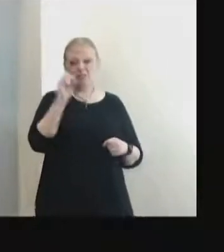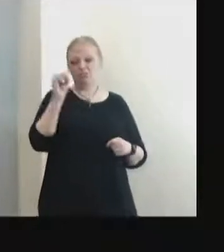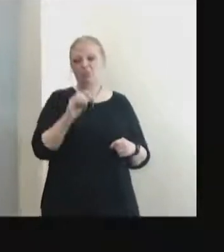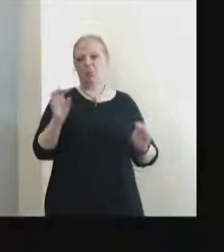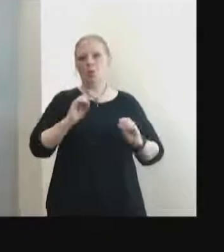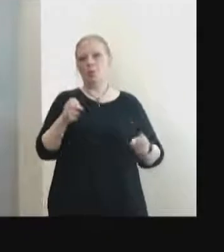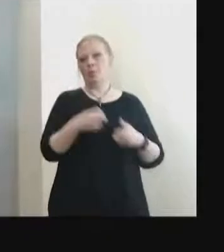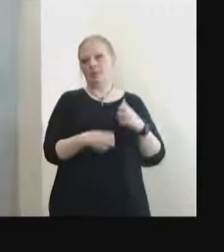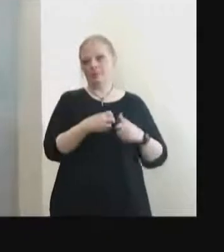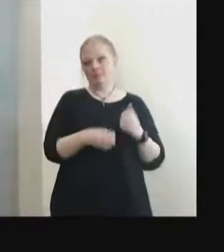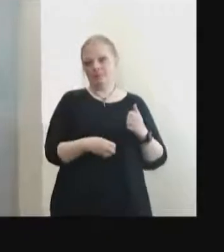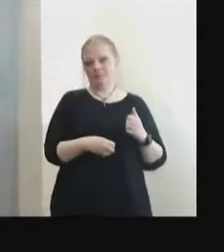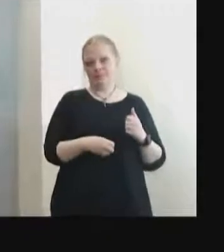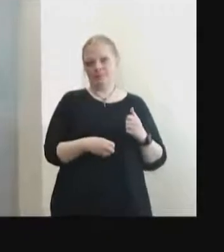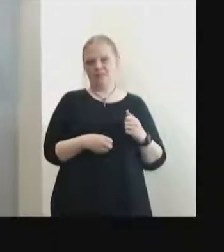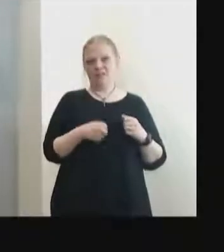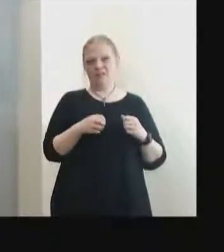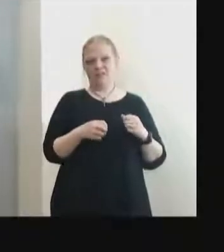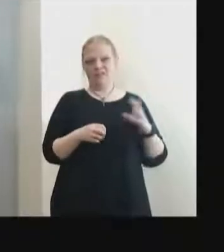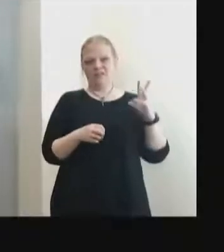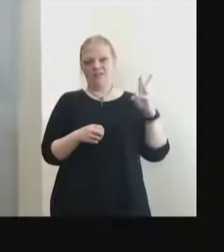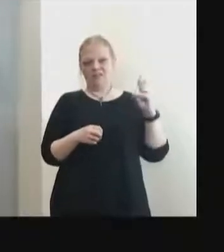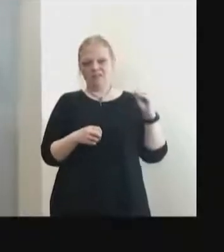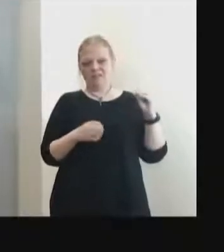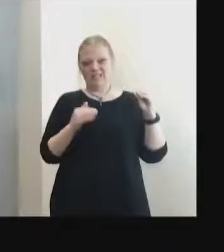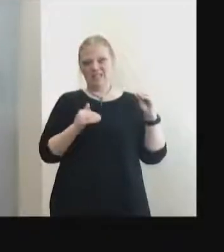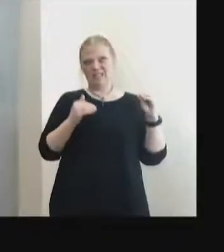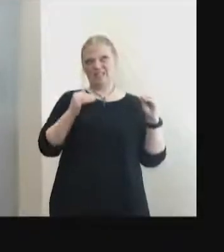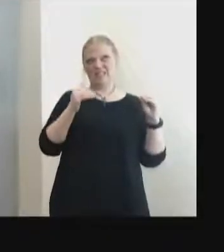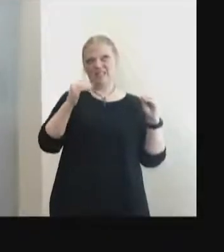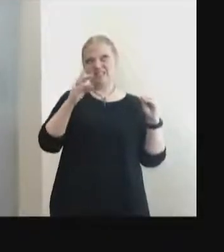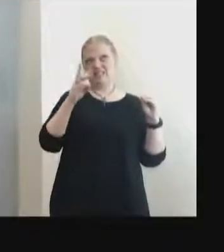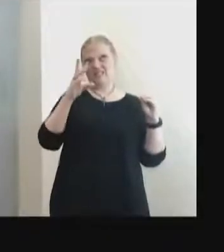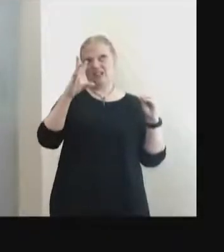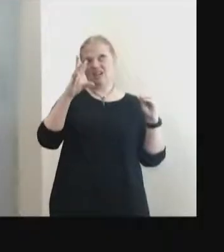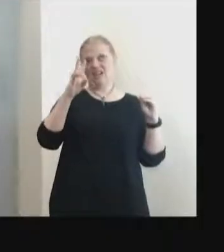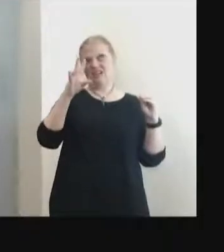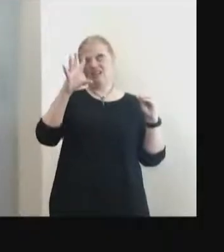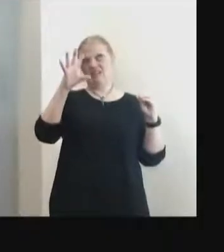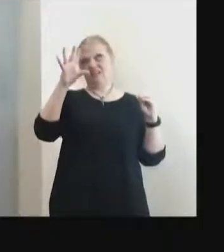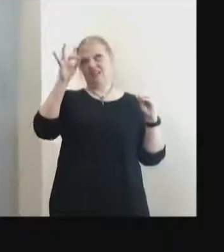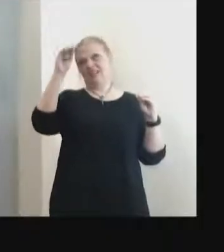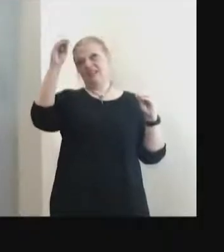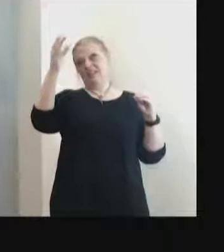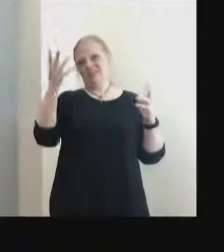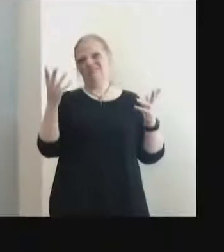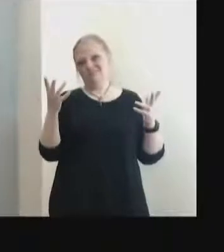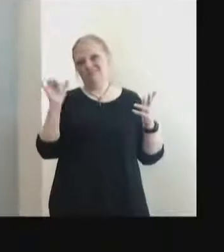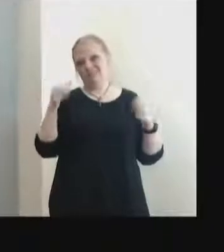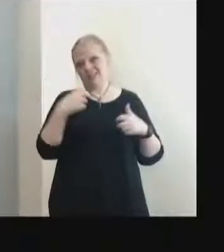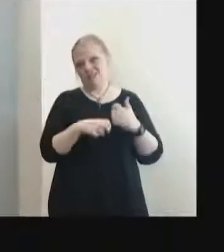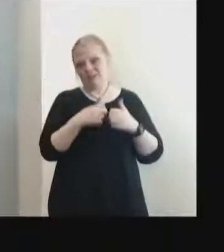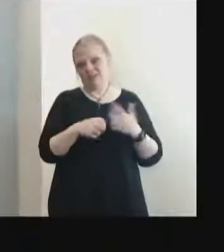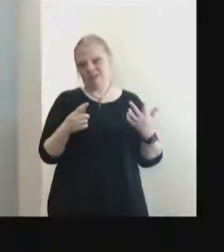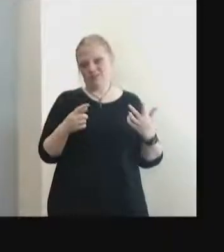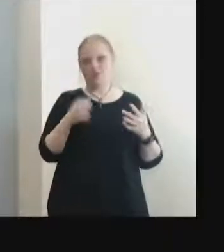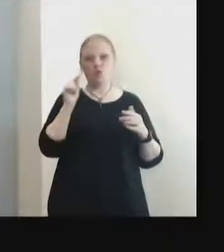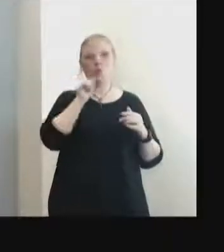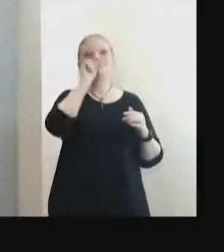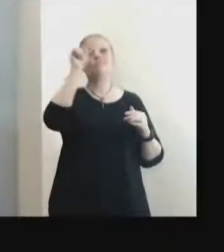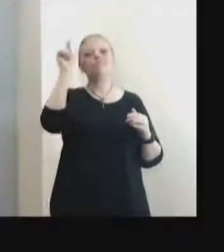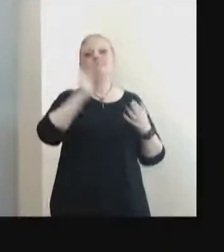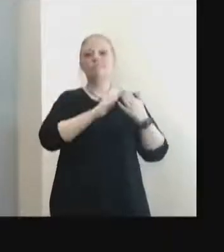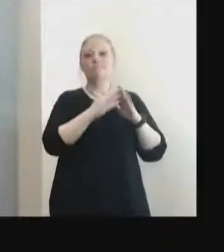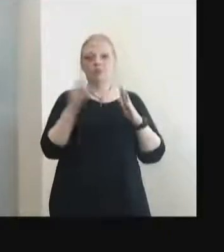problem. It's getting from that 60 to 75, 80, I think that's going to be an issue. So we're going to go out in the communities. We're planning a pop-up clinic right